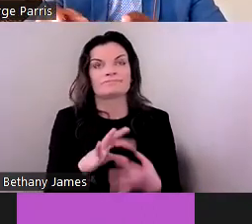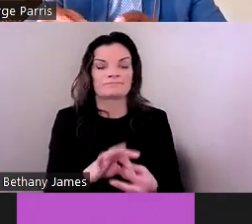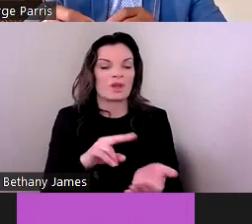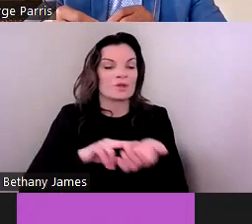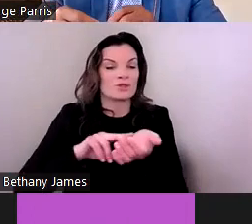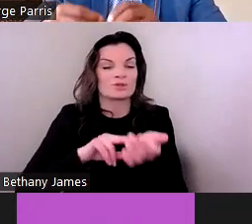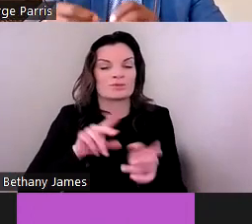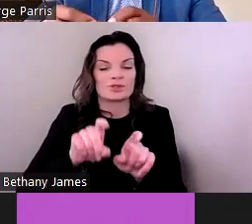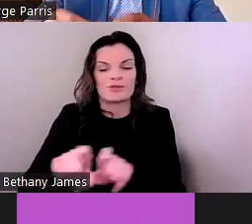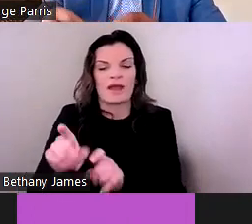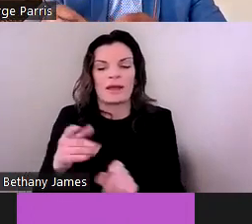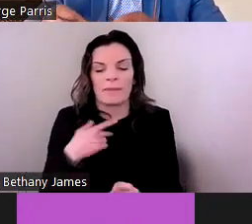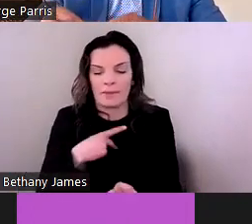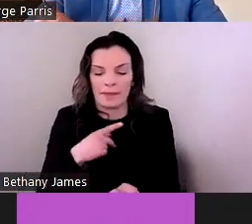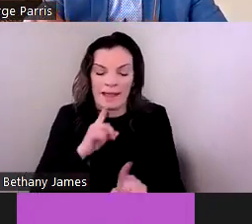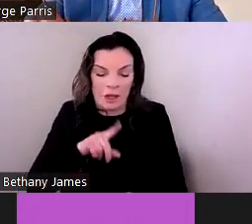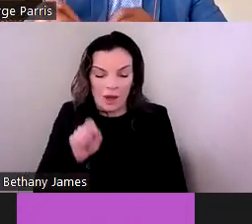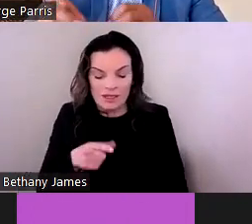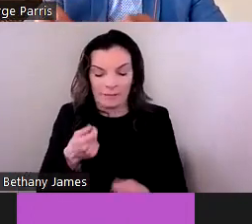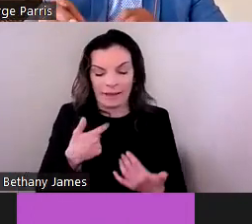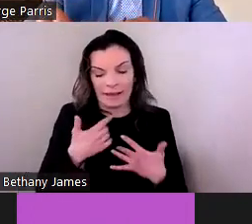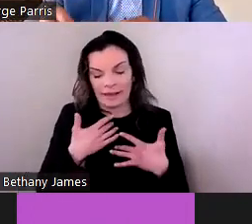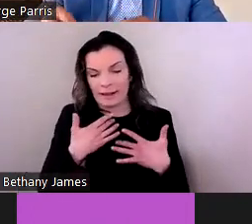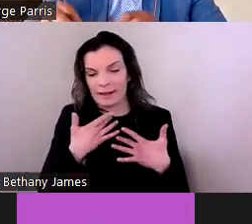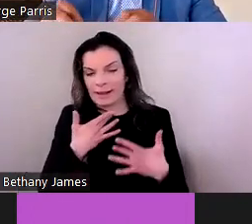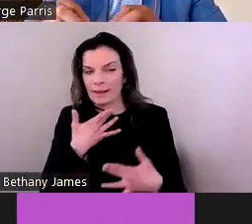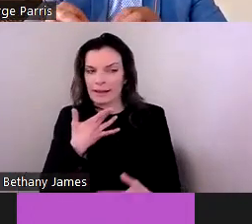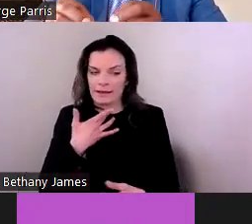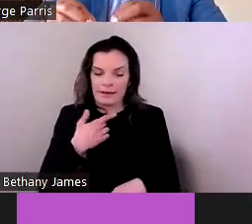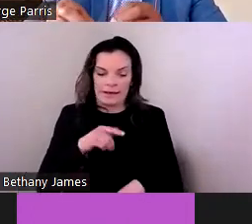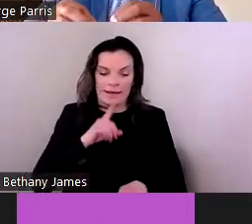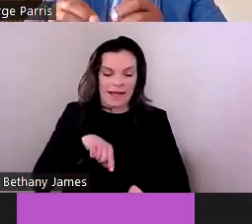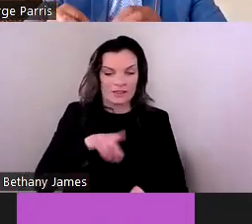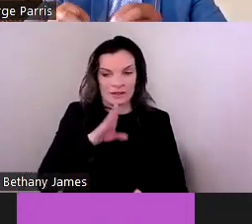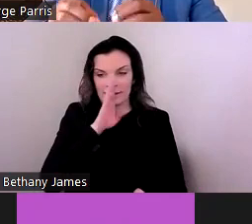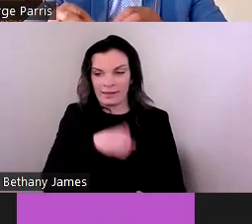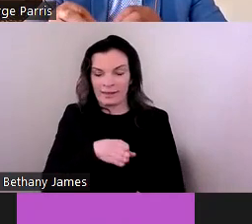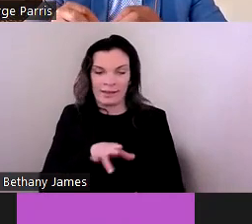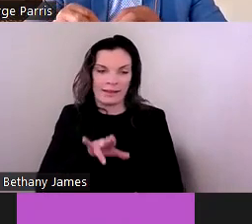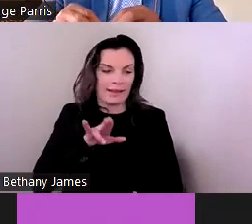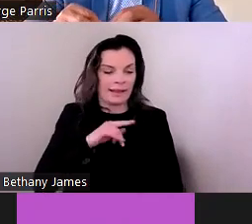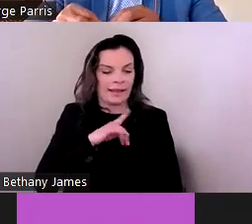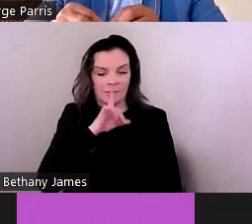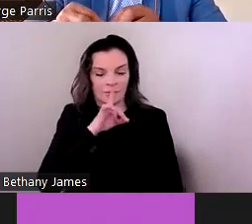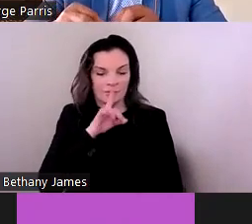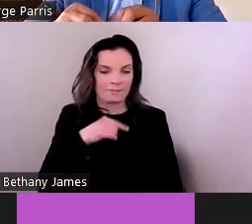be appropriate. And I think sometimes when people are filling out surveys, they're not really answering